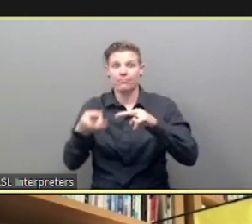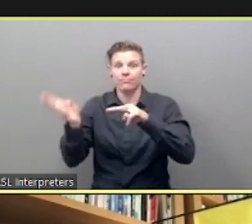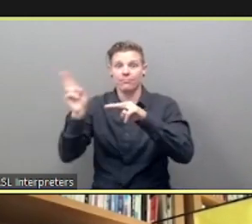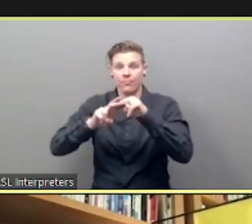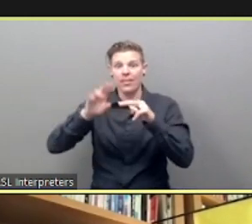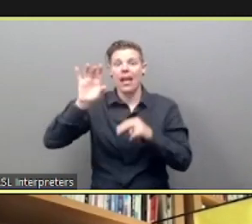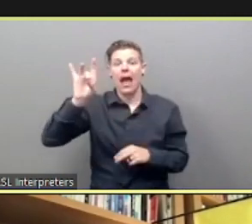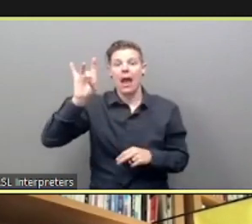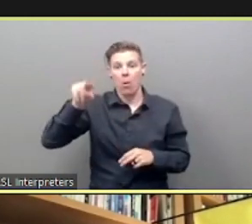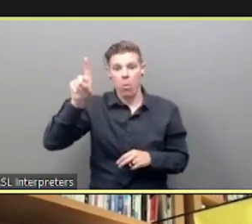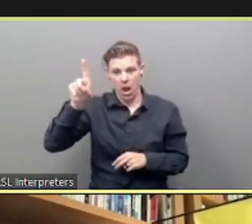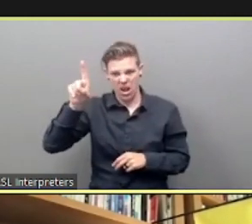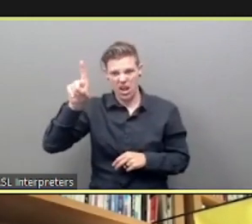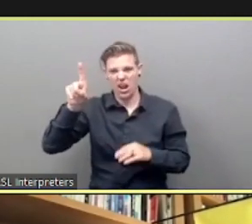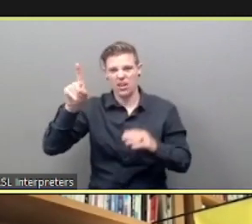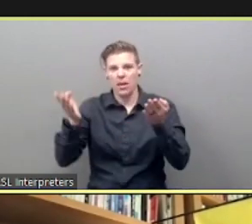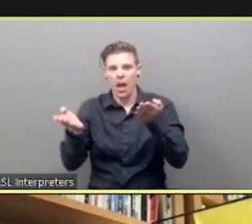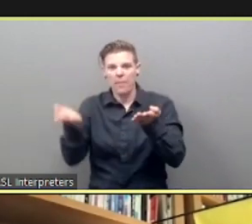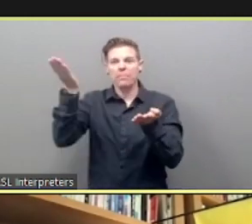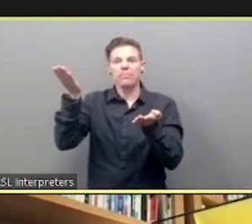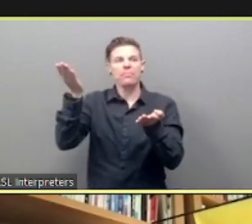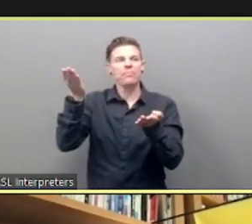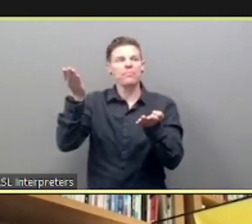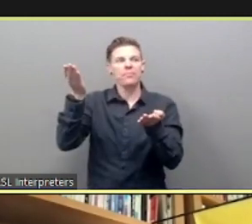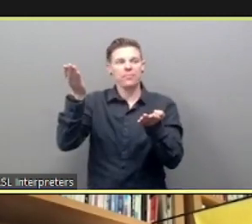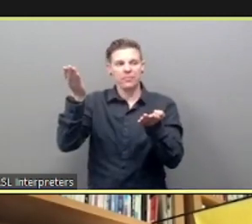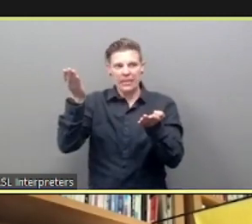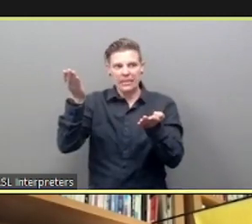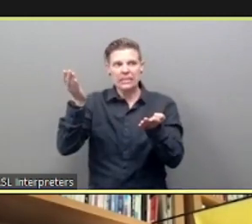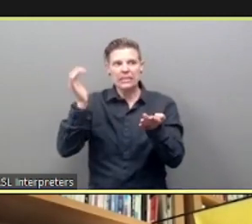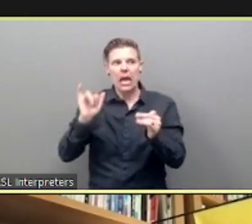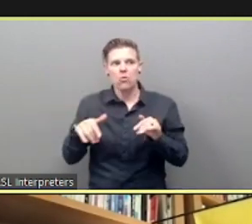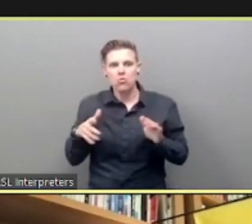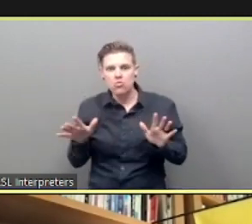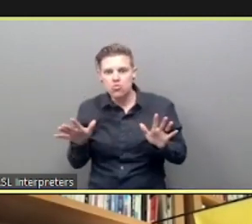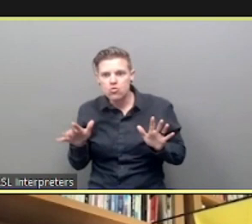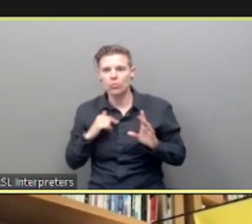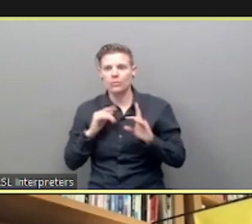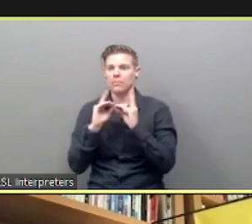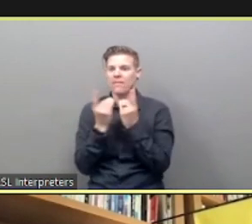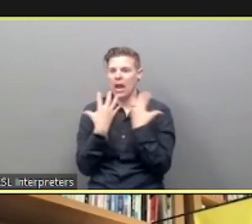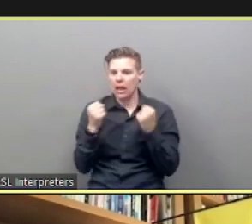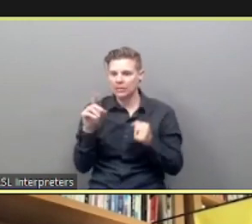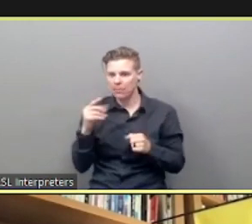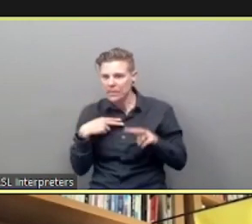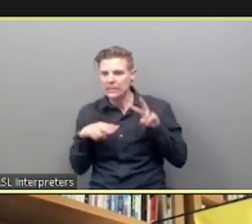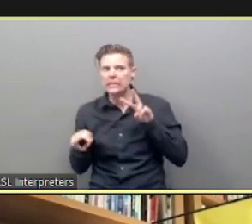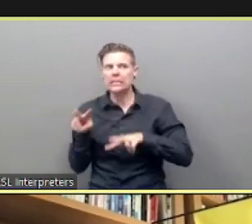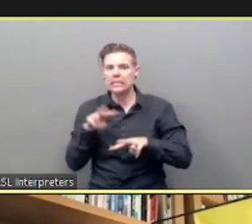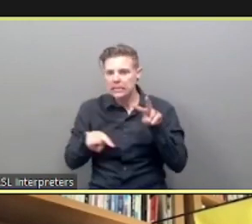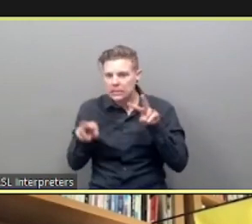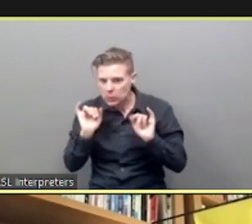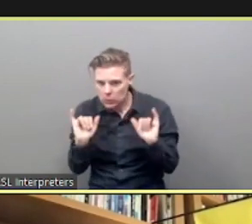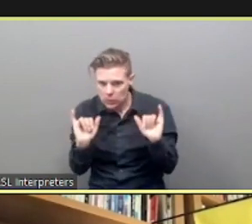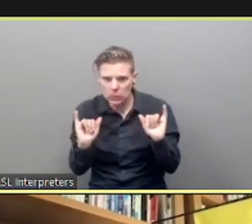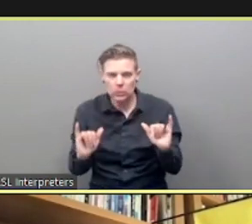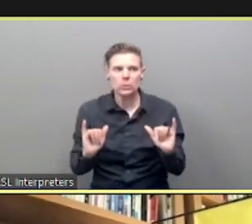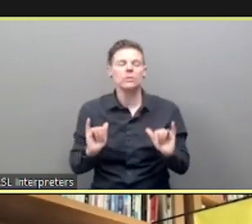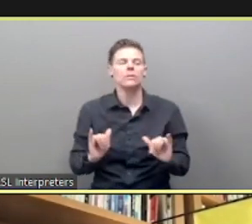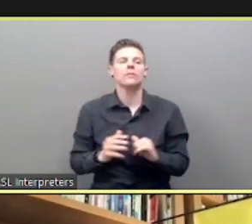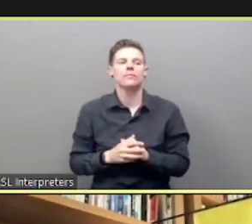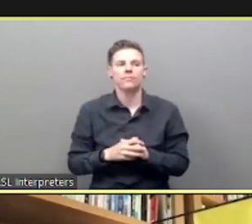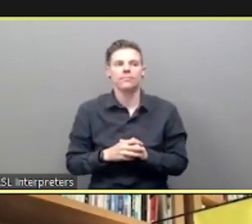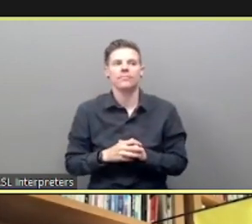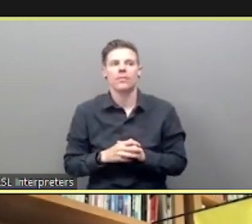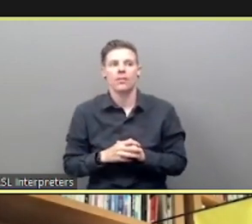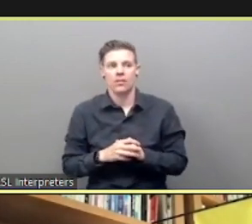translates into for us in DOH and the epidemiologists in particular is a loss of confidence in our